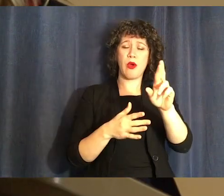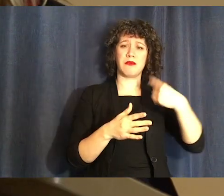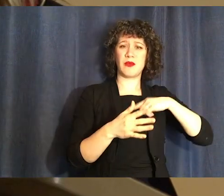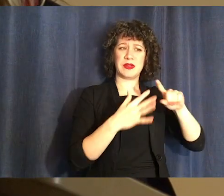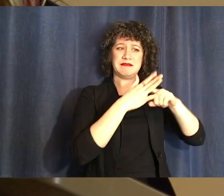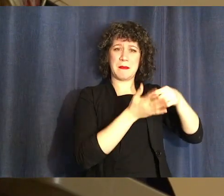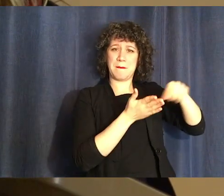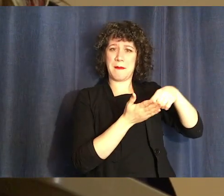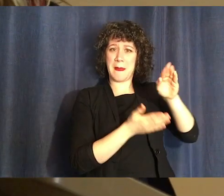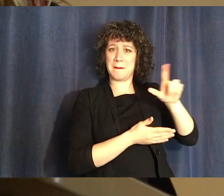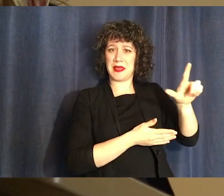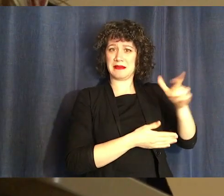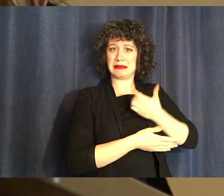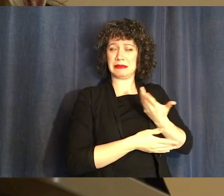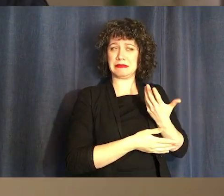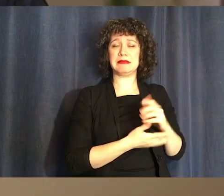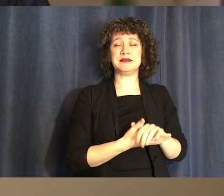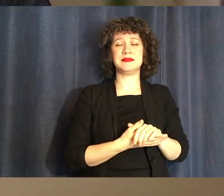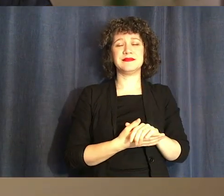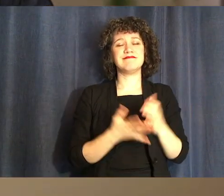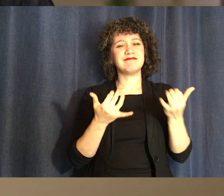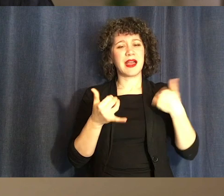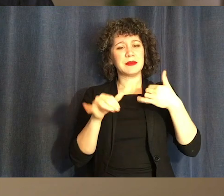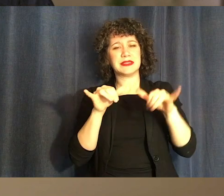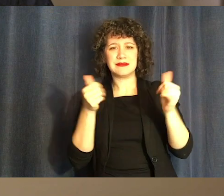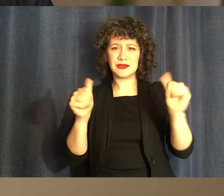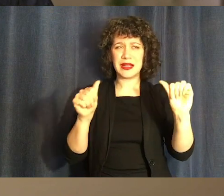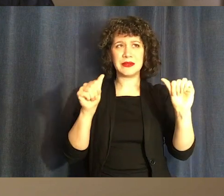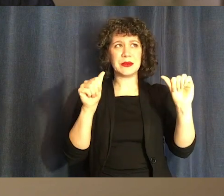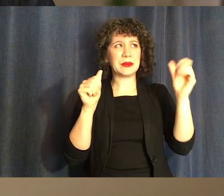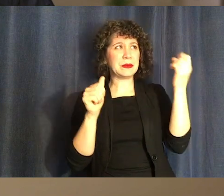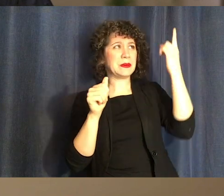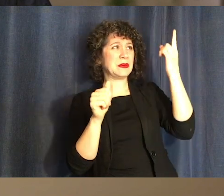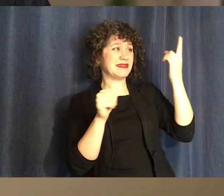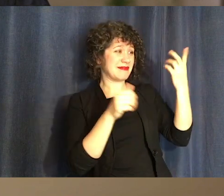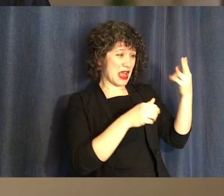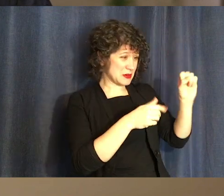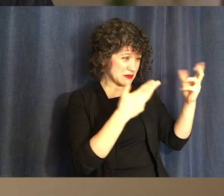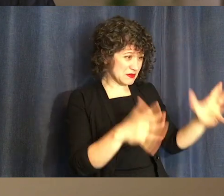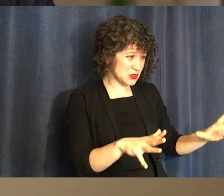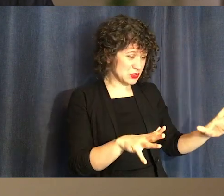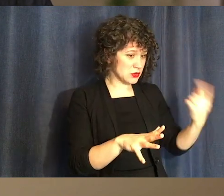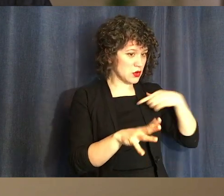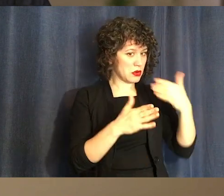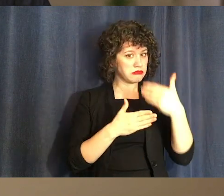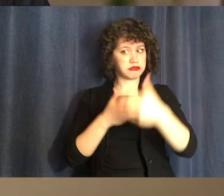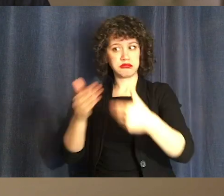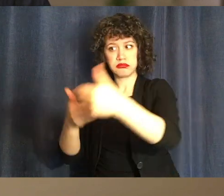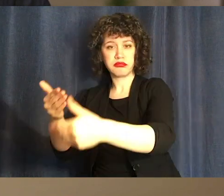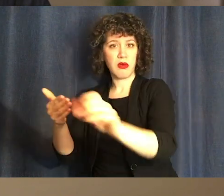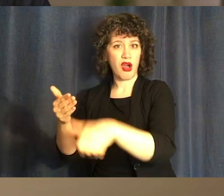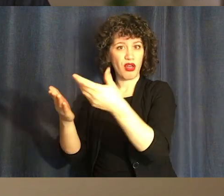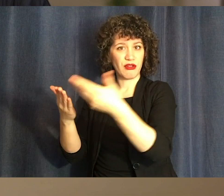I'm still trying to wrap my head around the fact that we are now done with high school and going on to bigger and better things. We've worked so